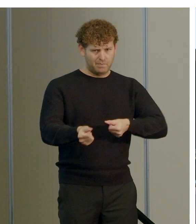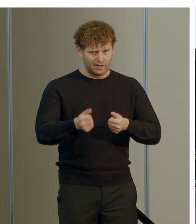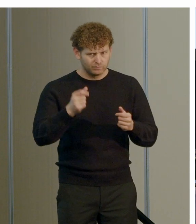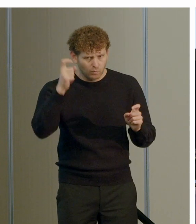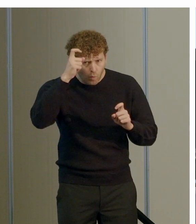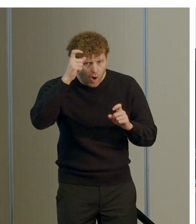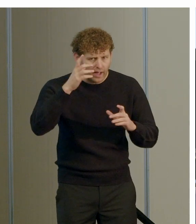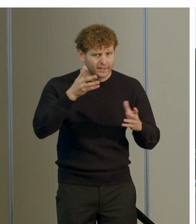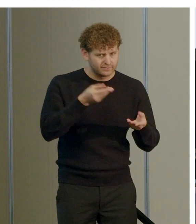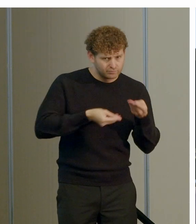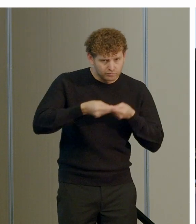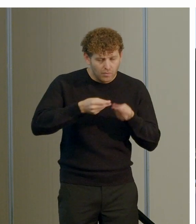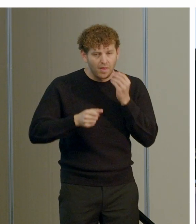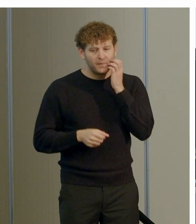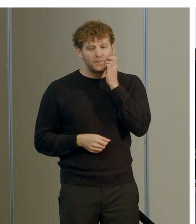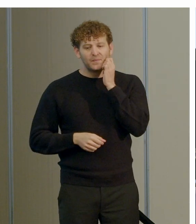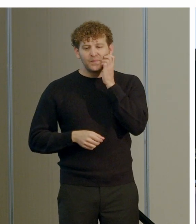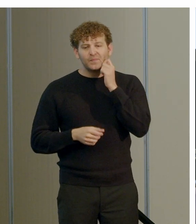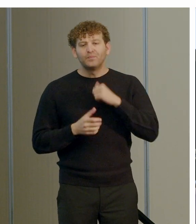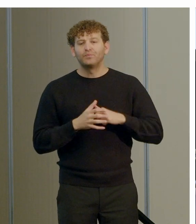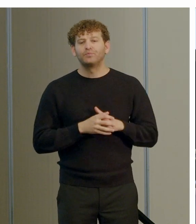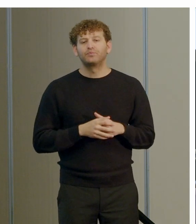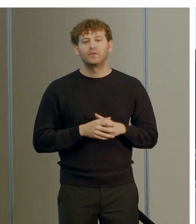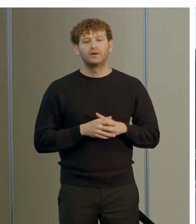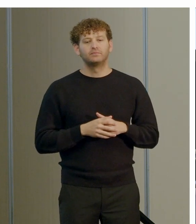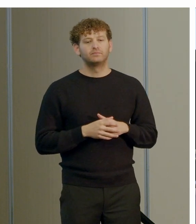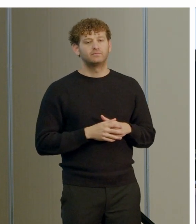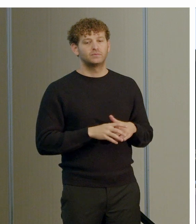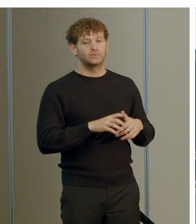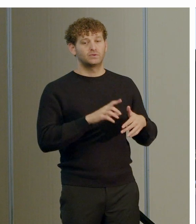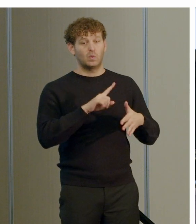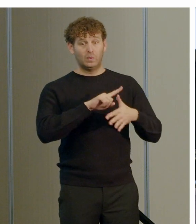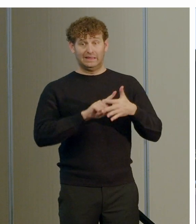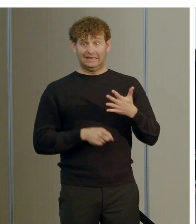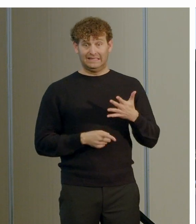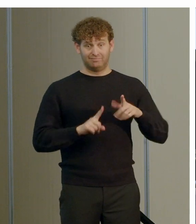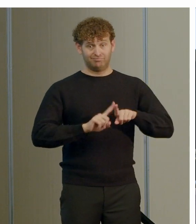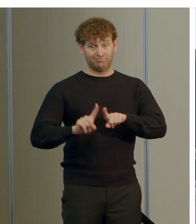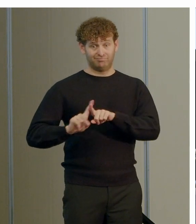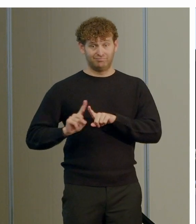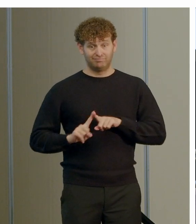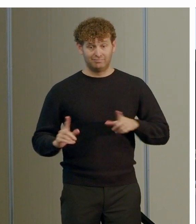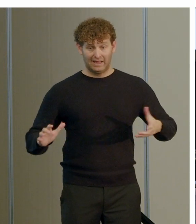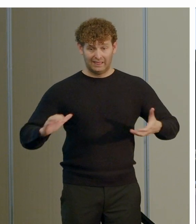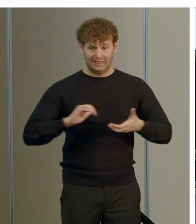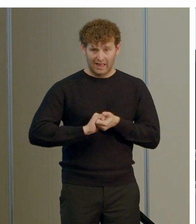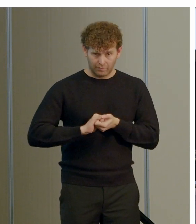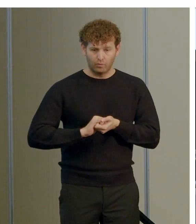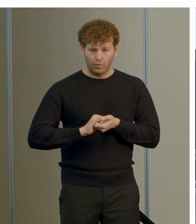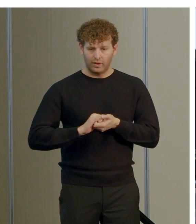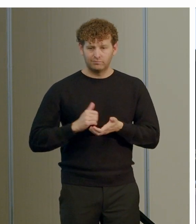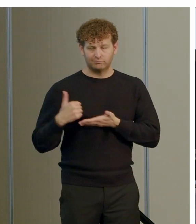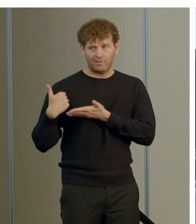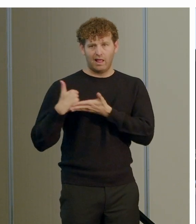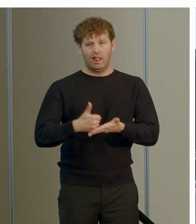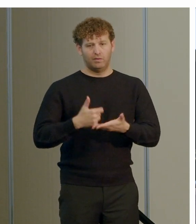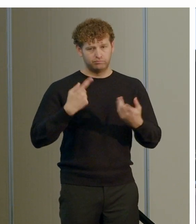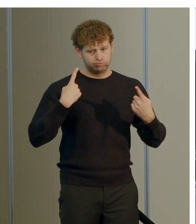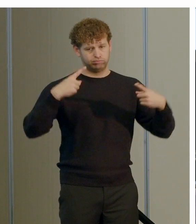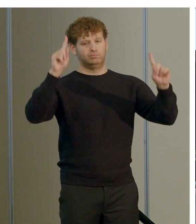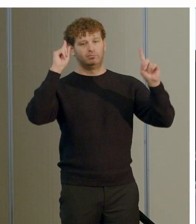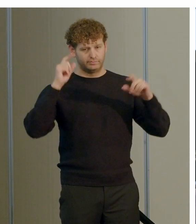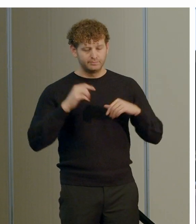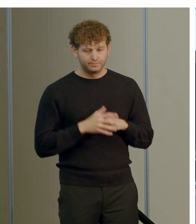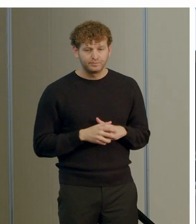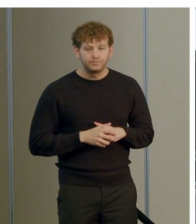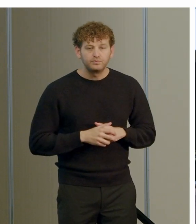us accomplish that with such few numbers, such little numbers. So anyway, back to you, Mary. This is going to be super cool. Just